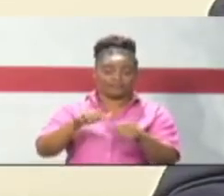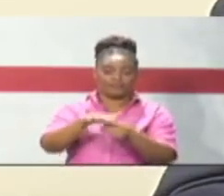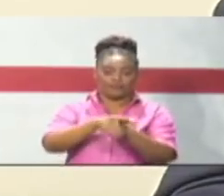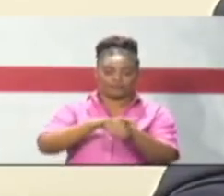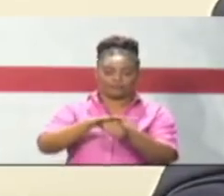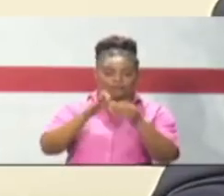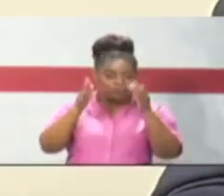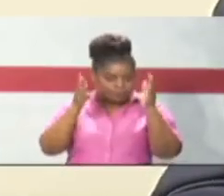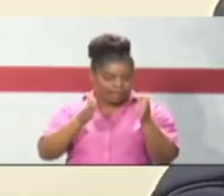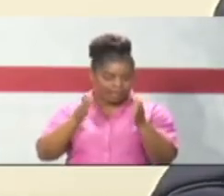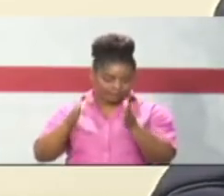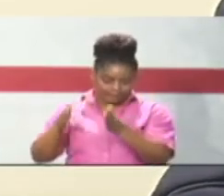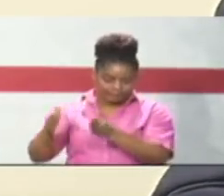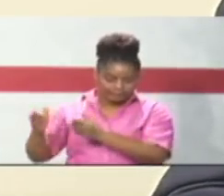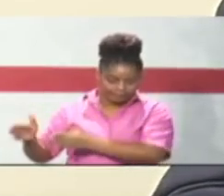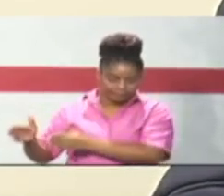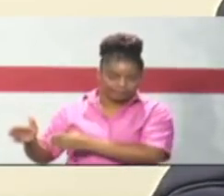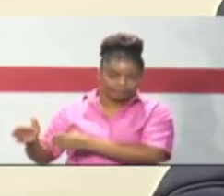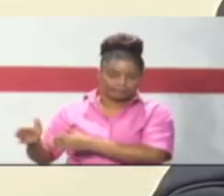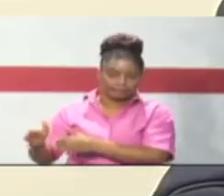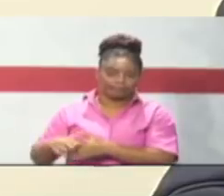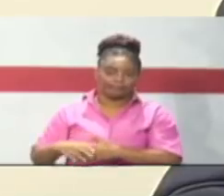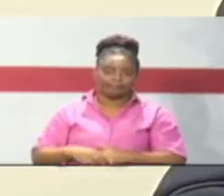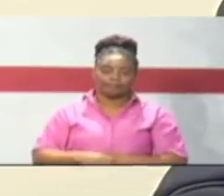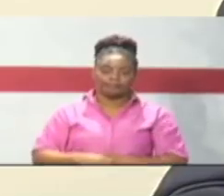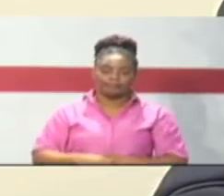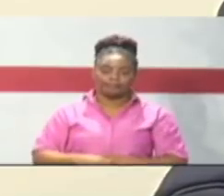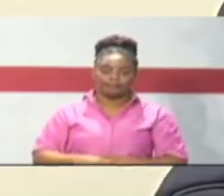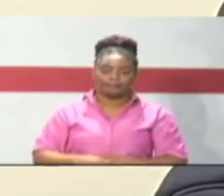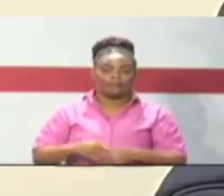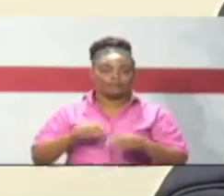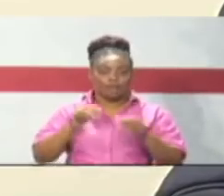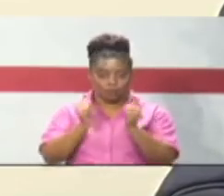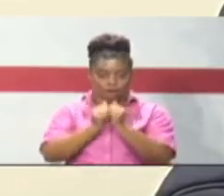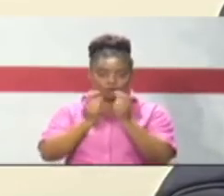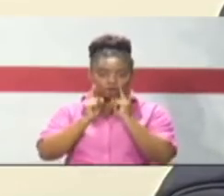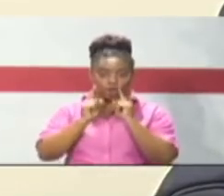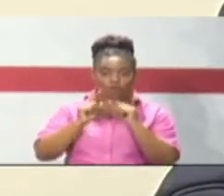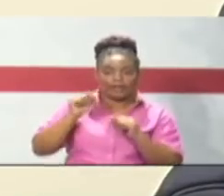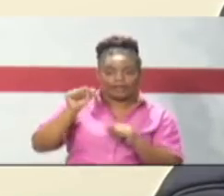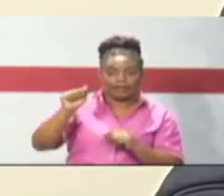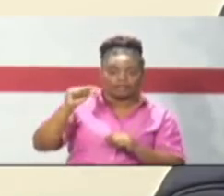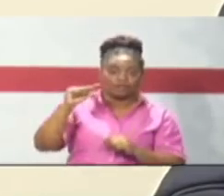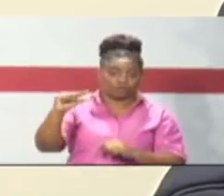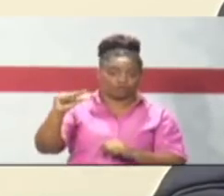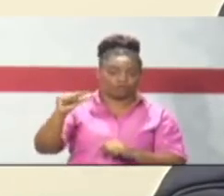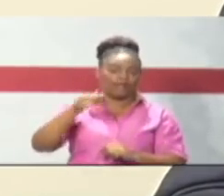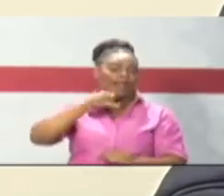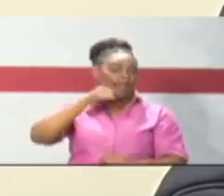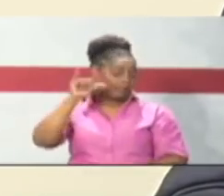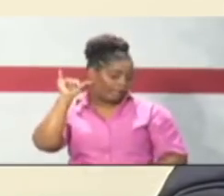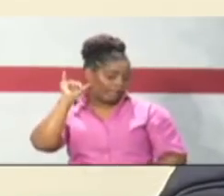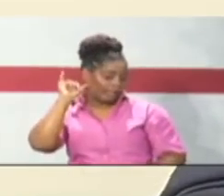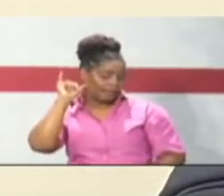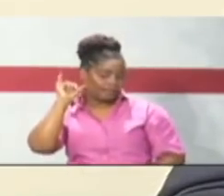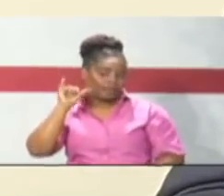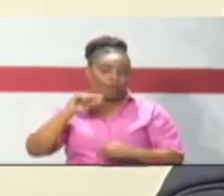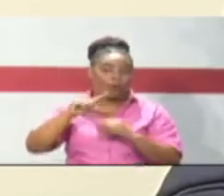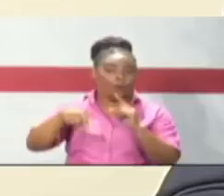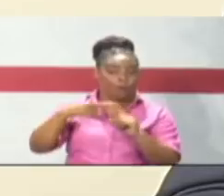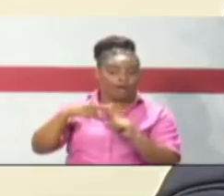out, and I was in conversation with the Honorable Attorney General just up to yesterday, and as soon as he has a